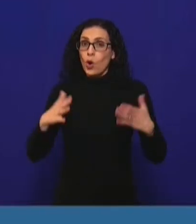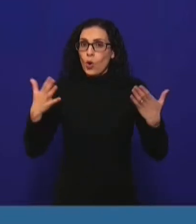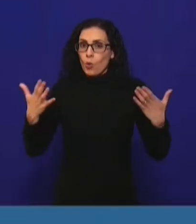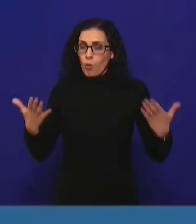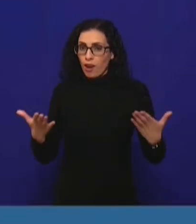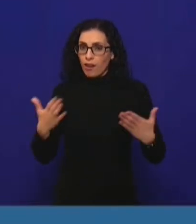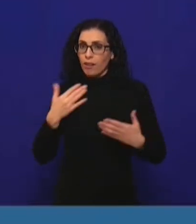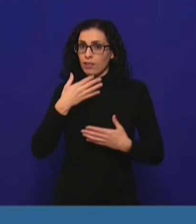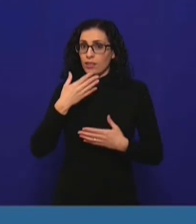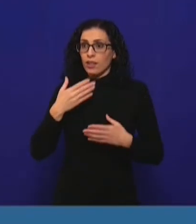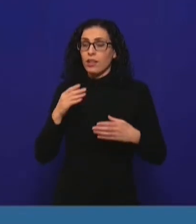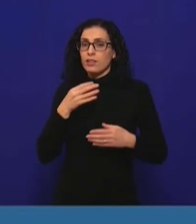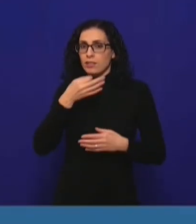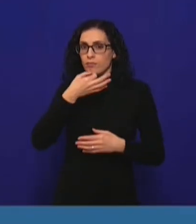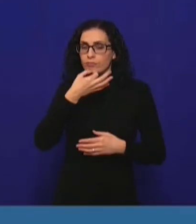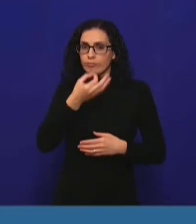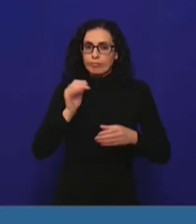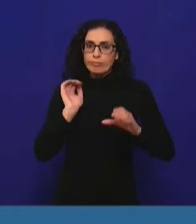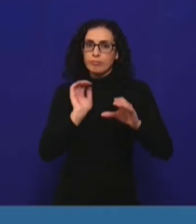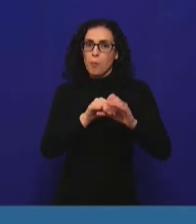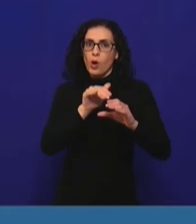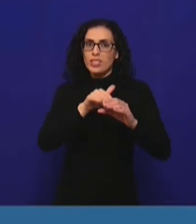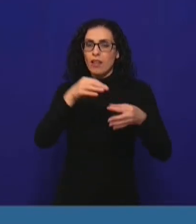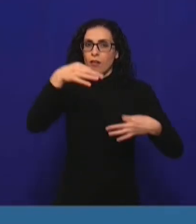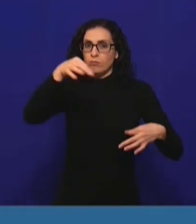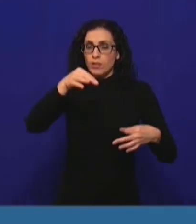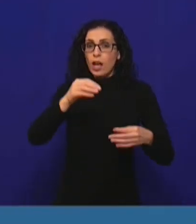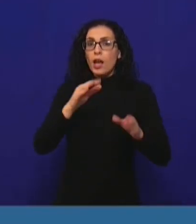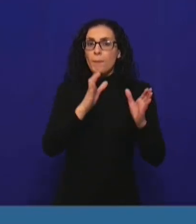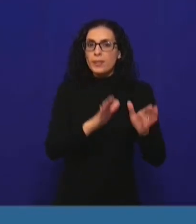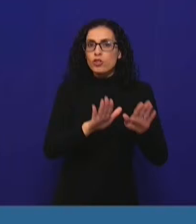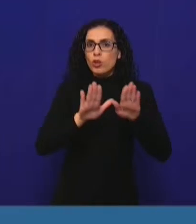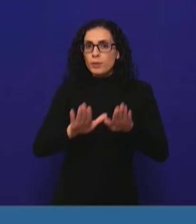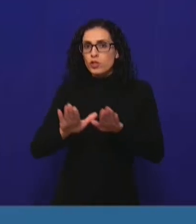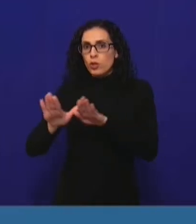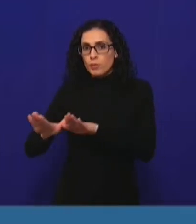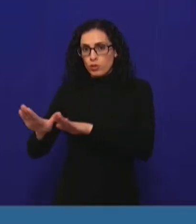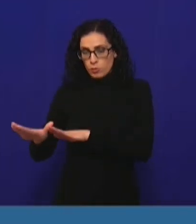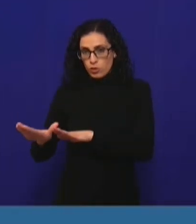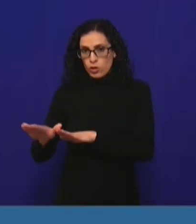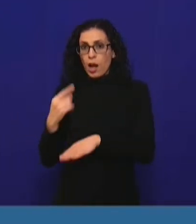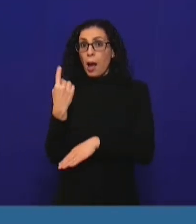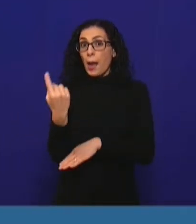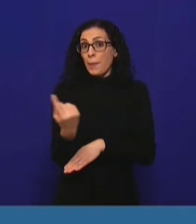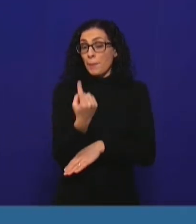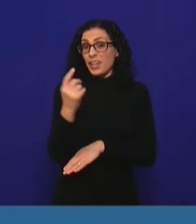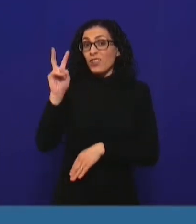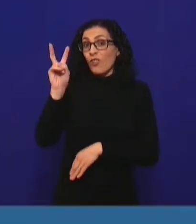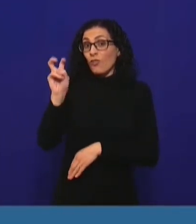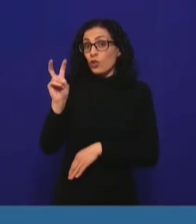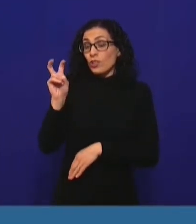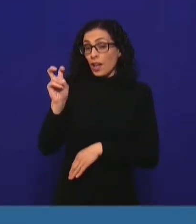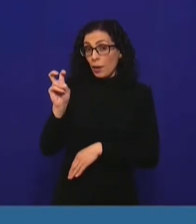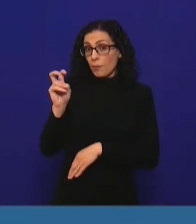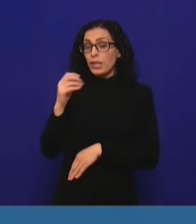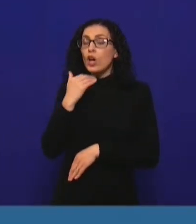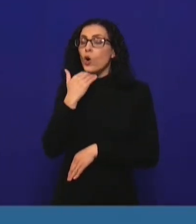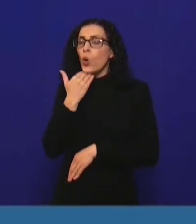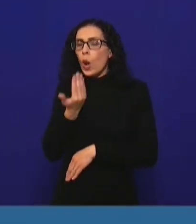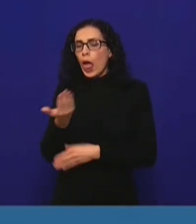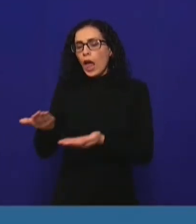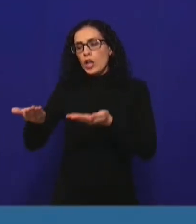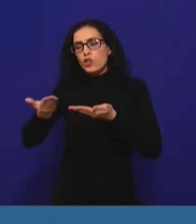qegħdin nibatu gruppi minn dan u nappella l dawk in-nies li sa issa li huma vulnerabbli u għadhom ma rċivux